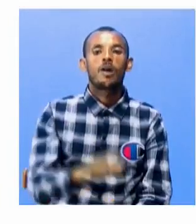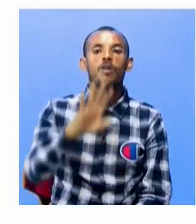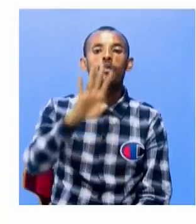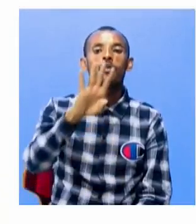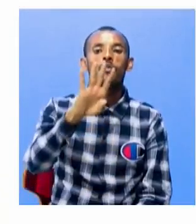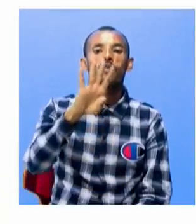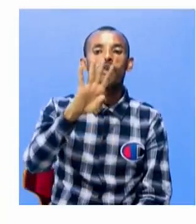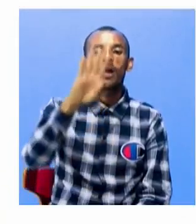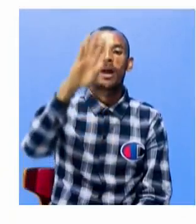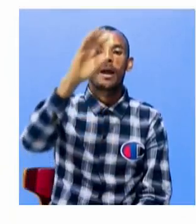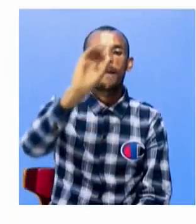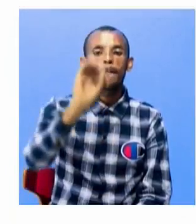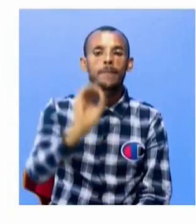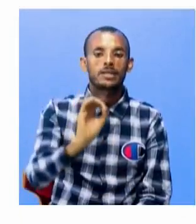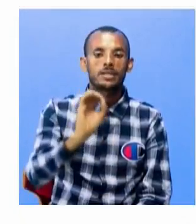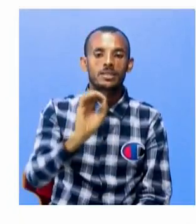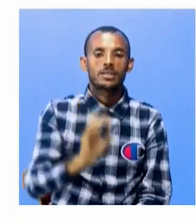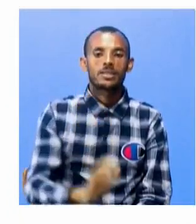4%